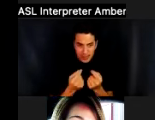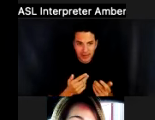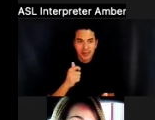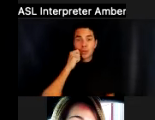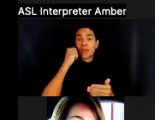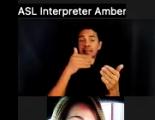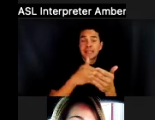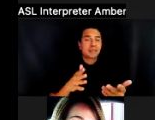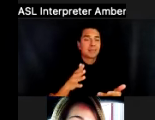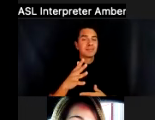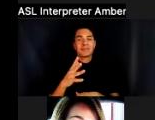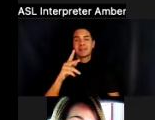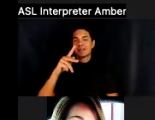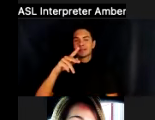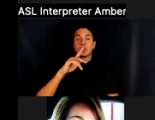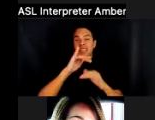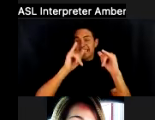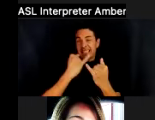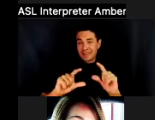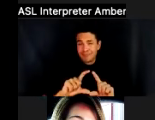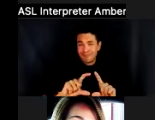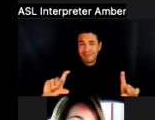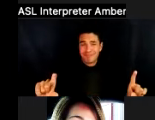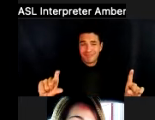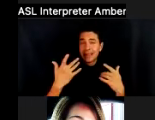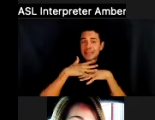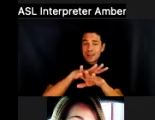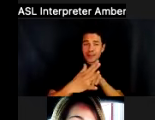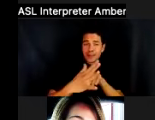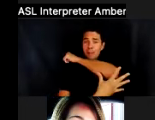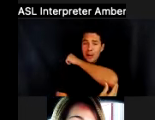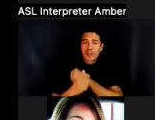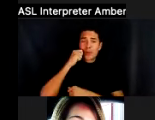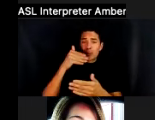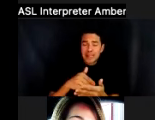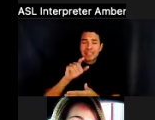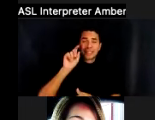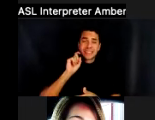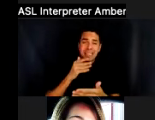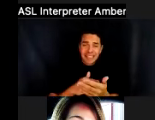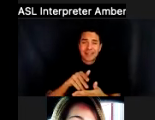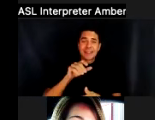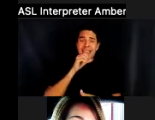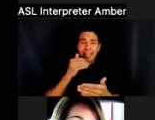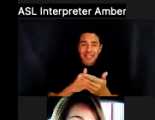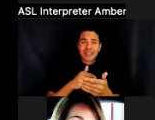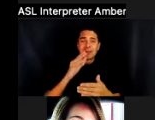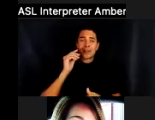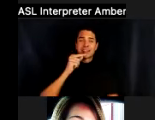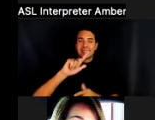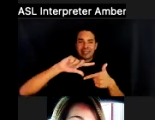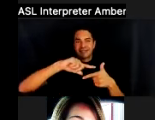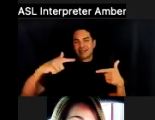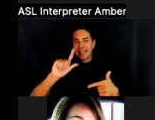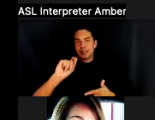sexism, ageism, homophobia, addictions, incarcerations, child removal. So when we say institutions,